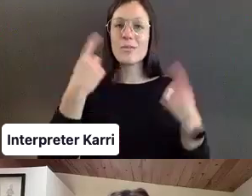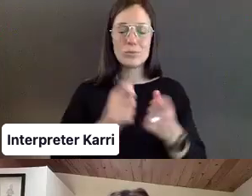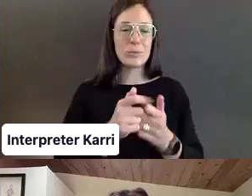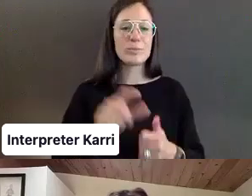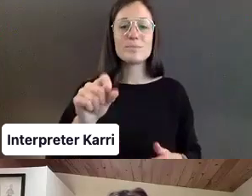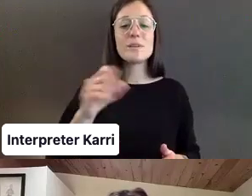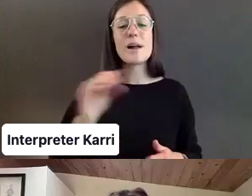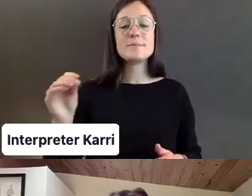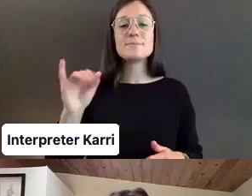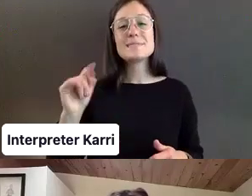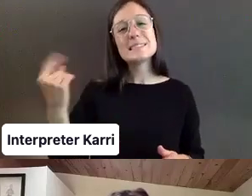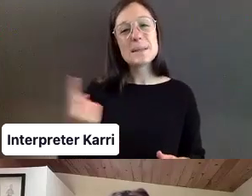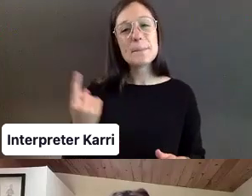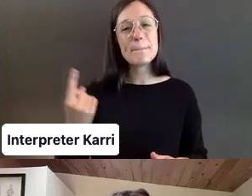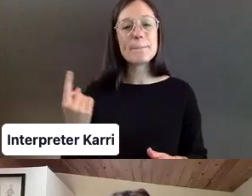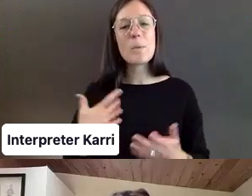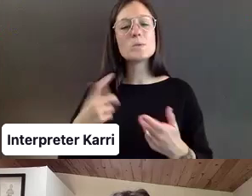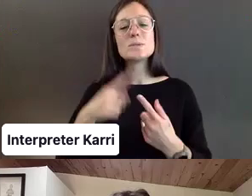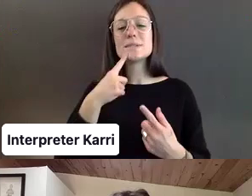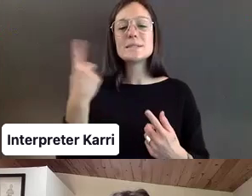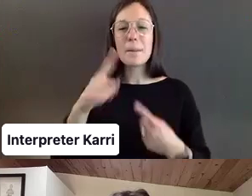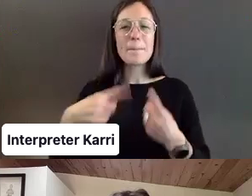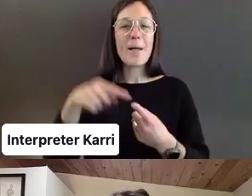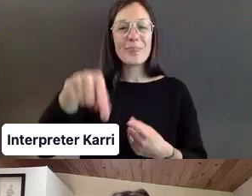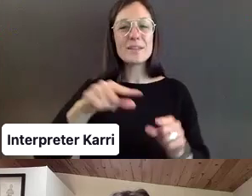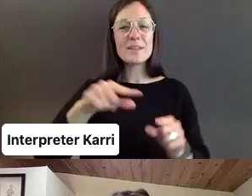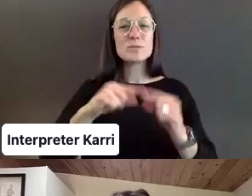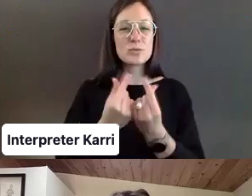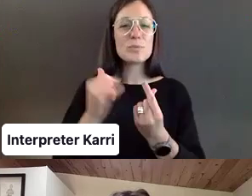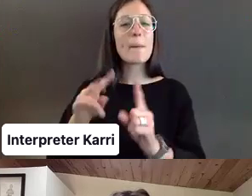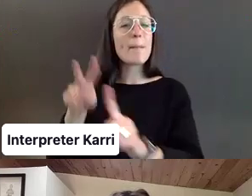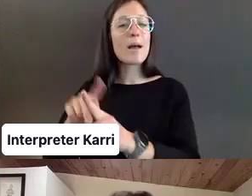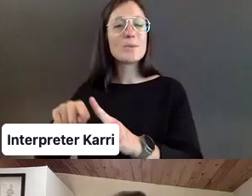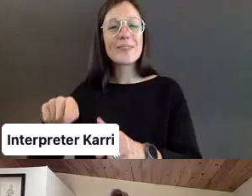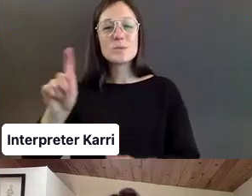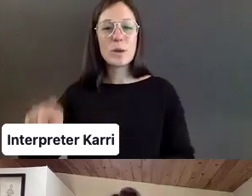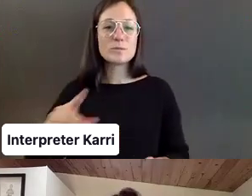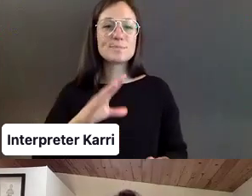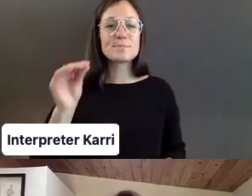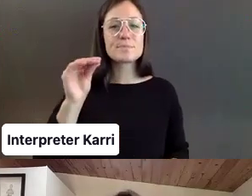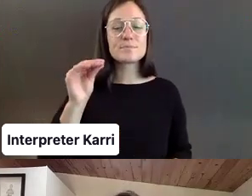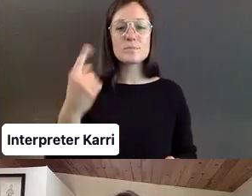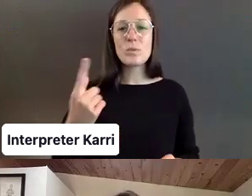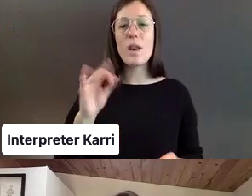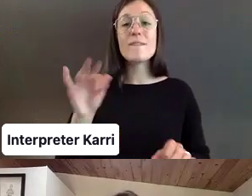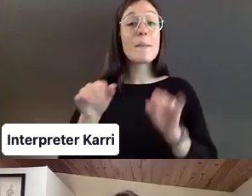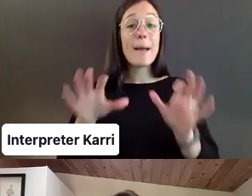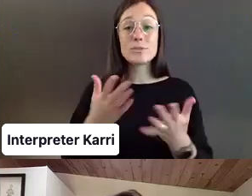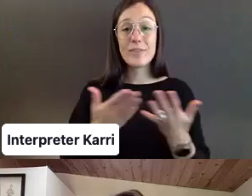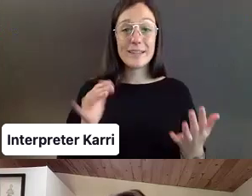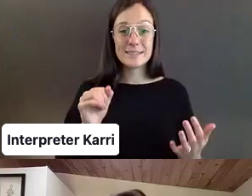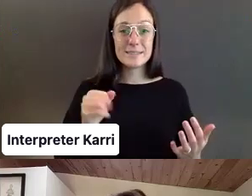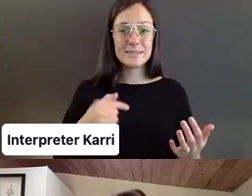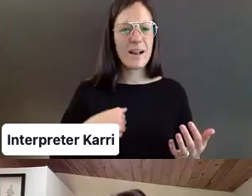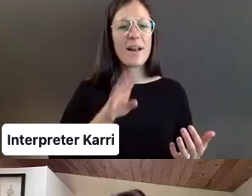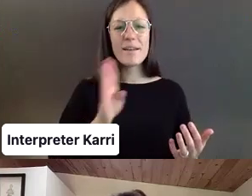something that I want to say something about this group that applies to this question, which is that one of the magical things is I have never